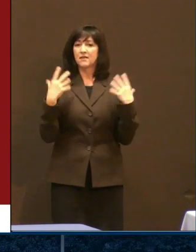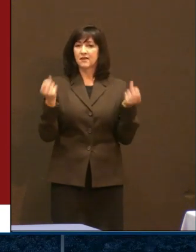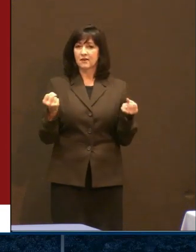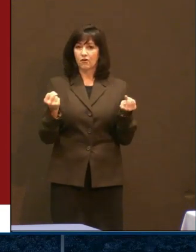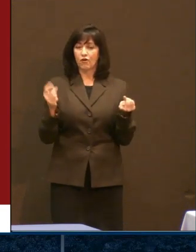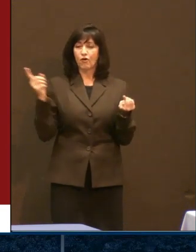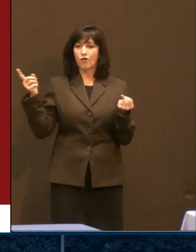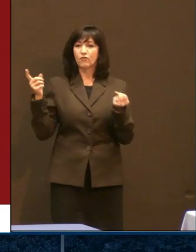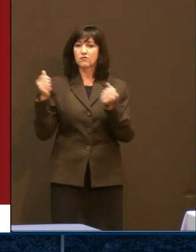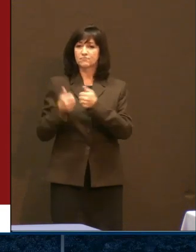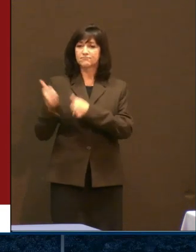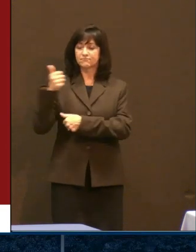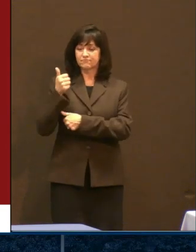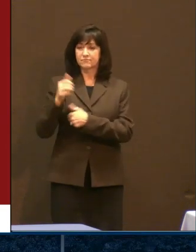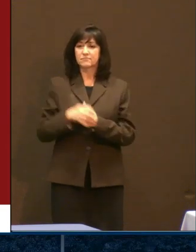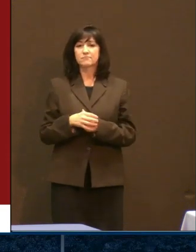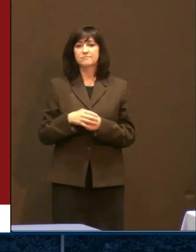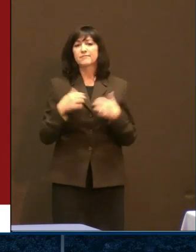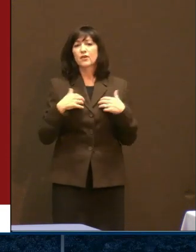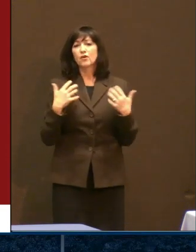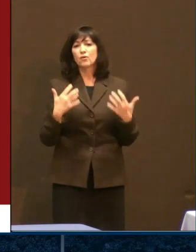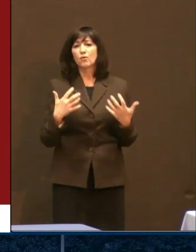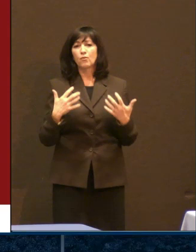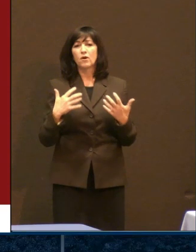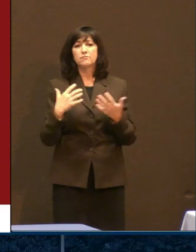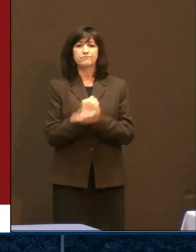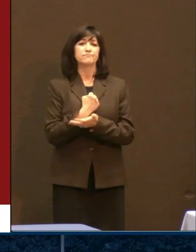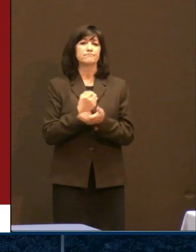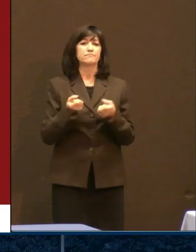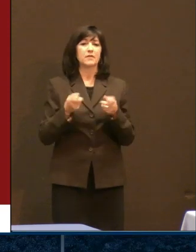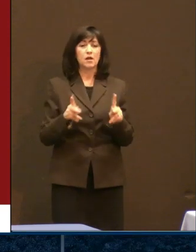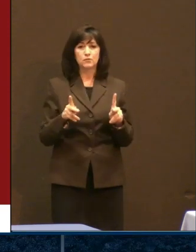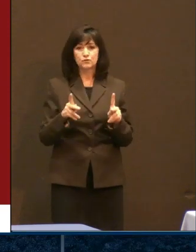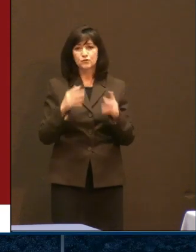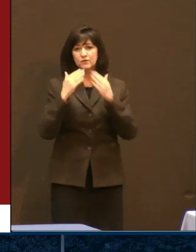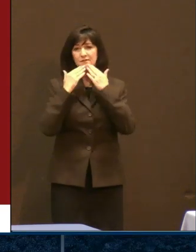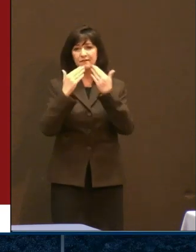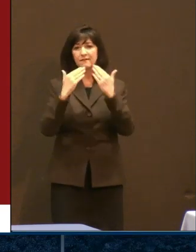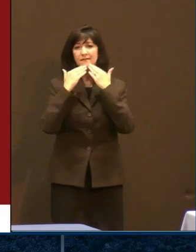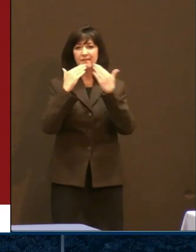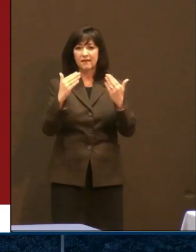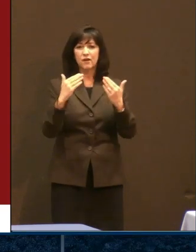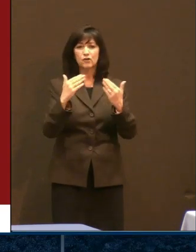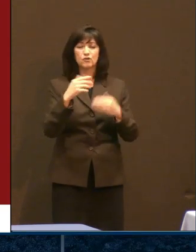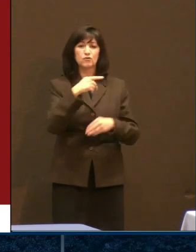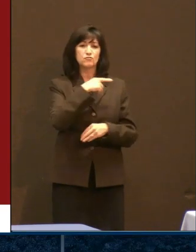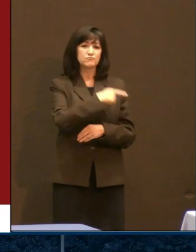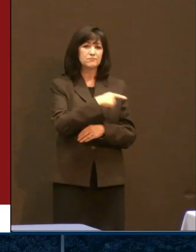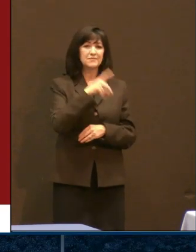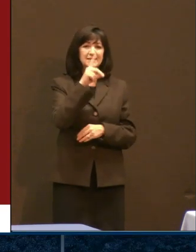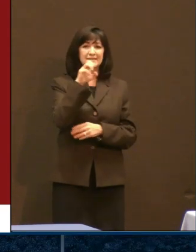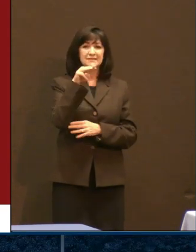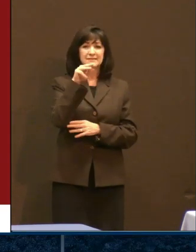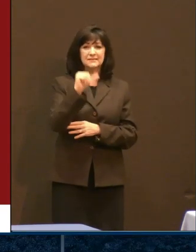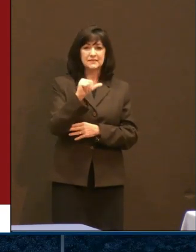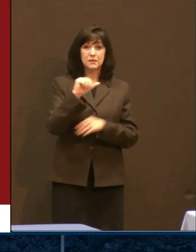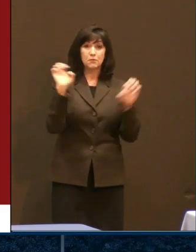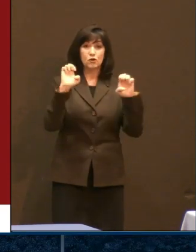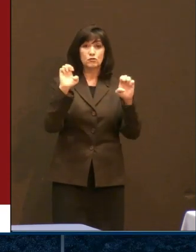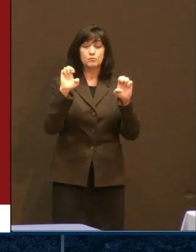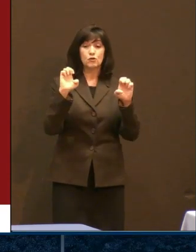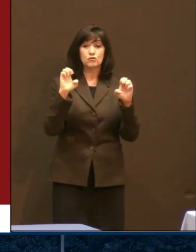use this opportunity to thank the teams at DEMA and at Public Health, in particular